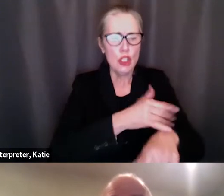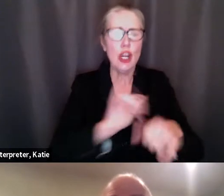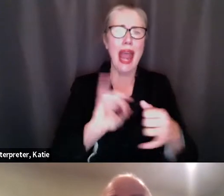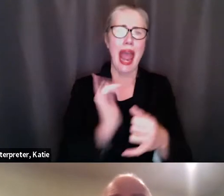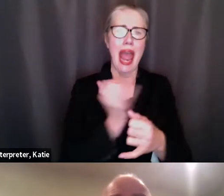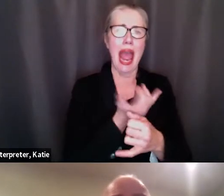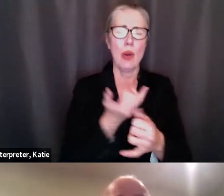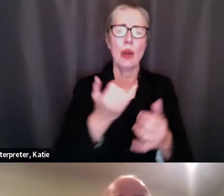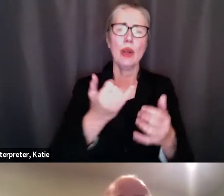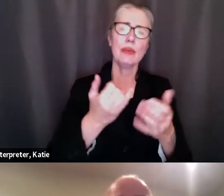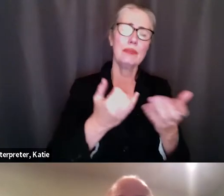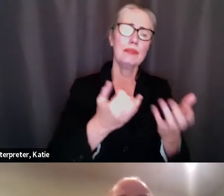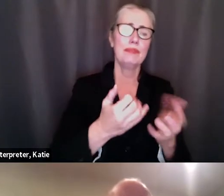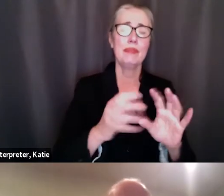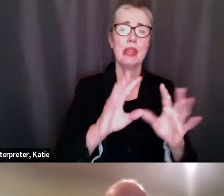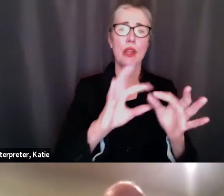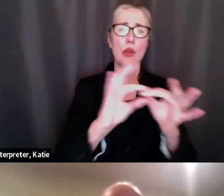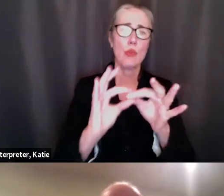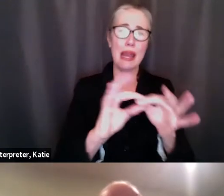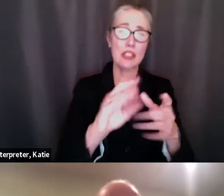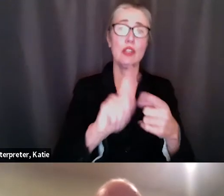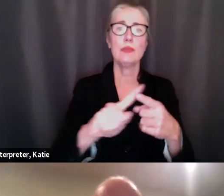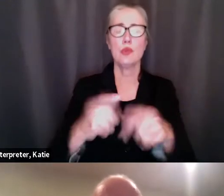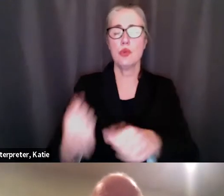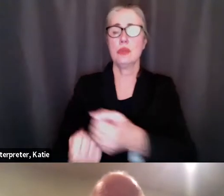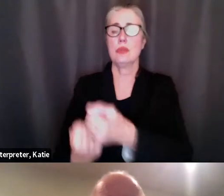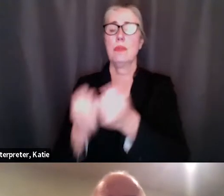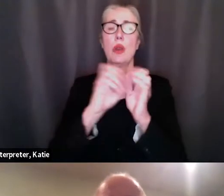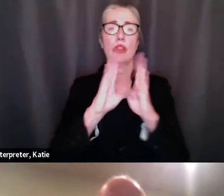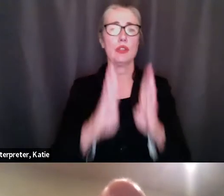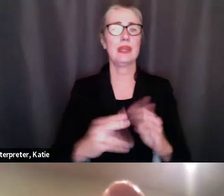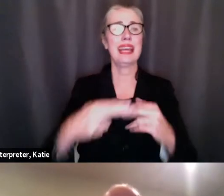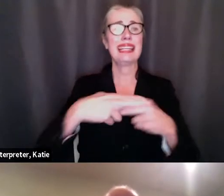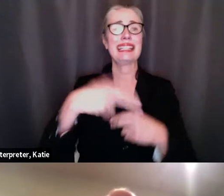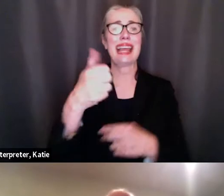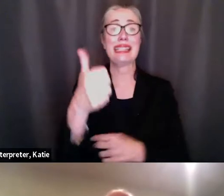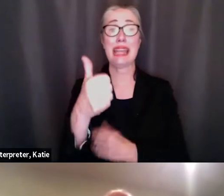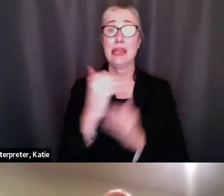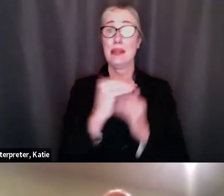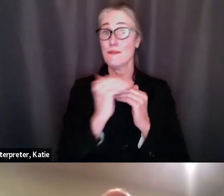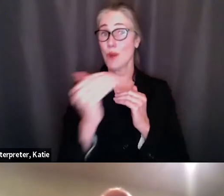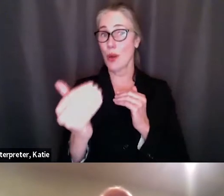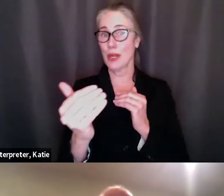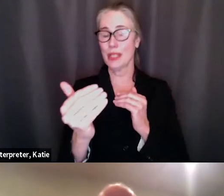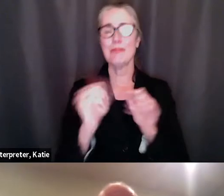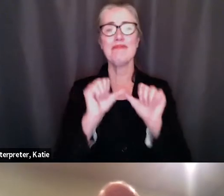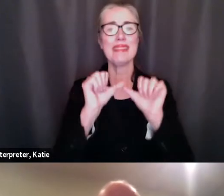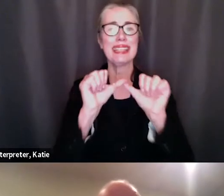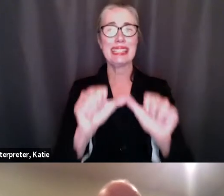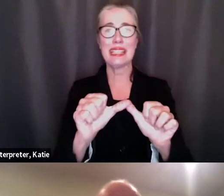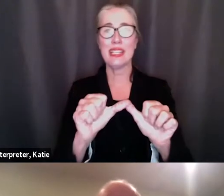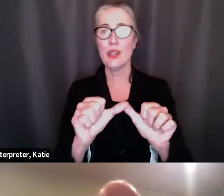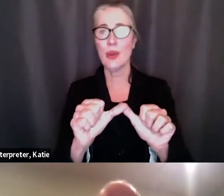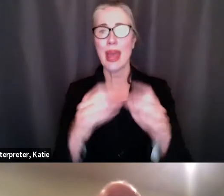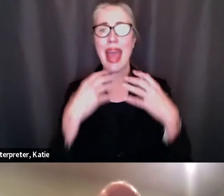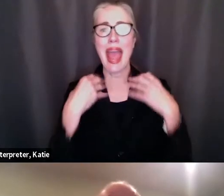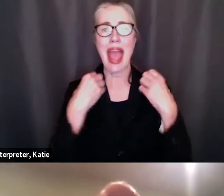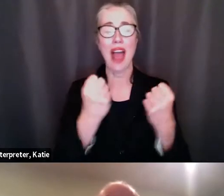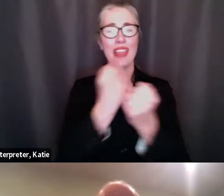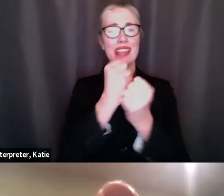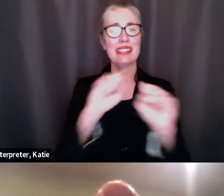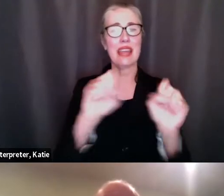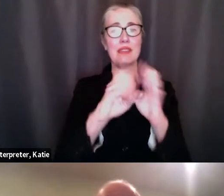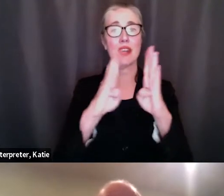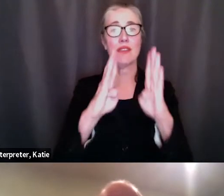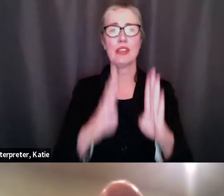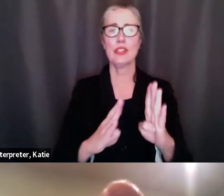our students slide 10 moving forward we are going to continue to keep the health and safety of our students